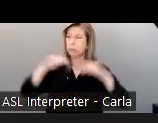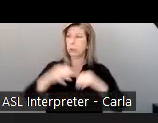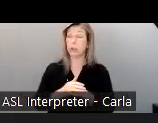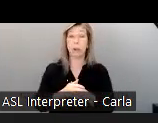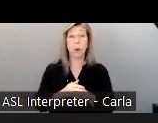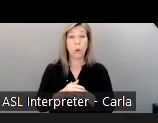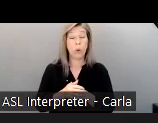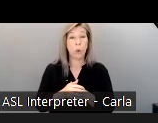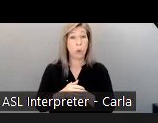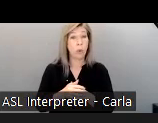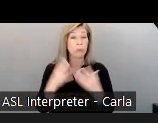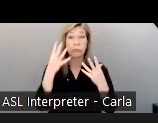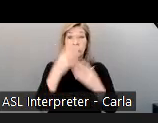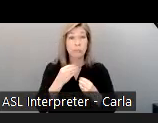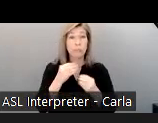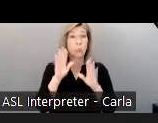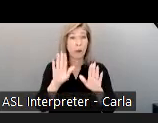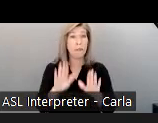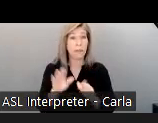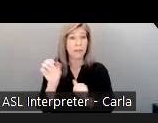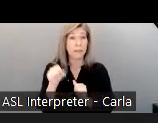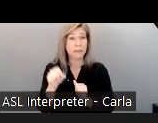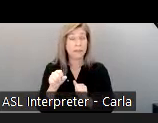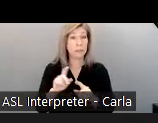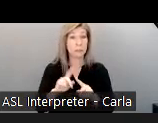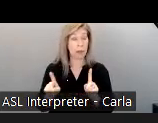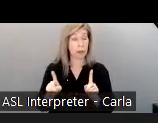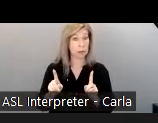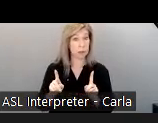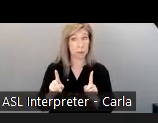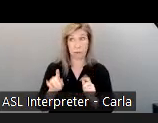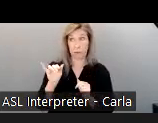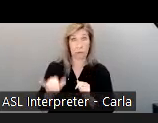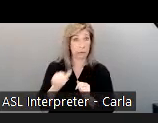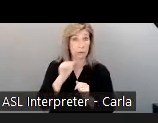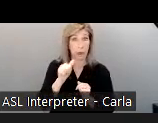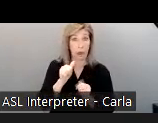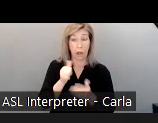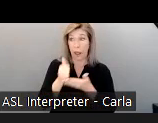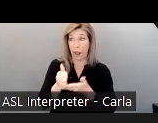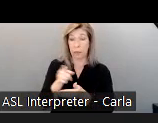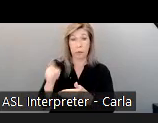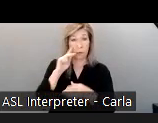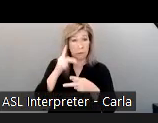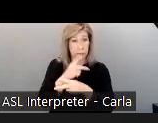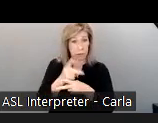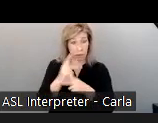absolutely good and fine, but they are not navigating the root,